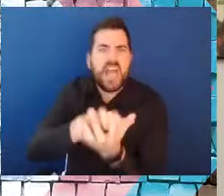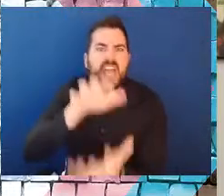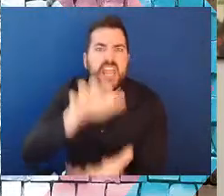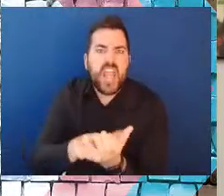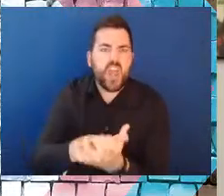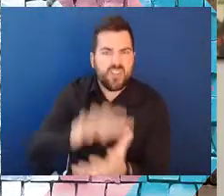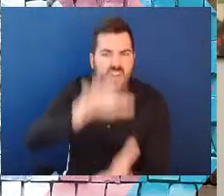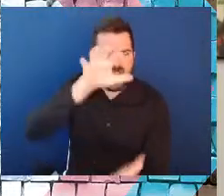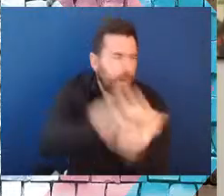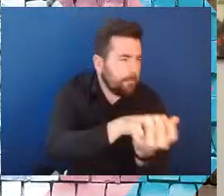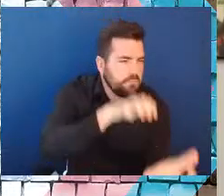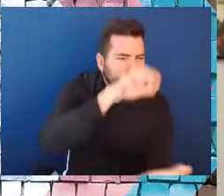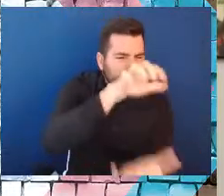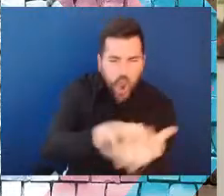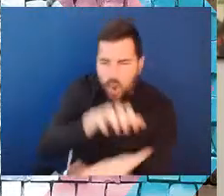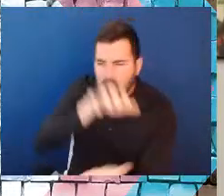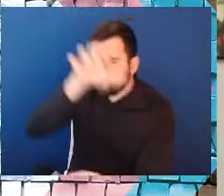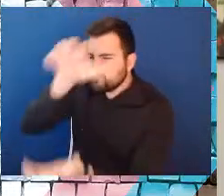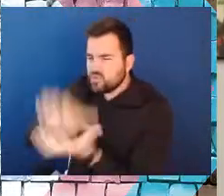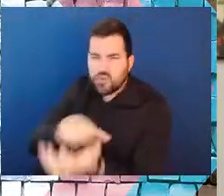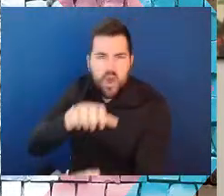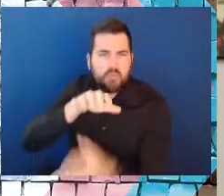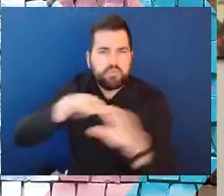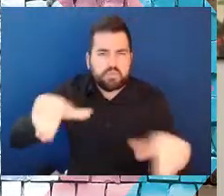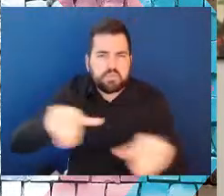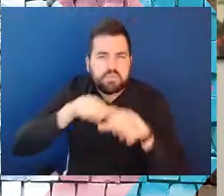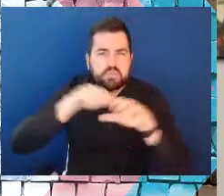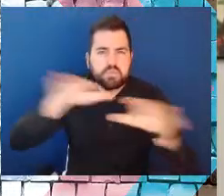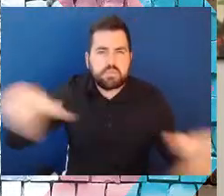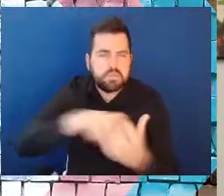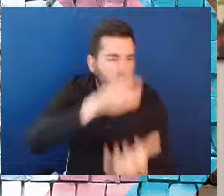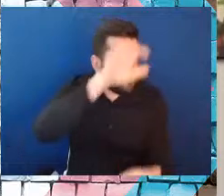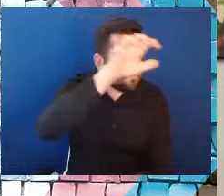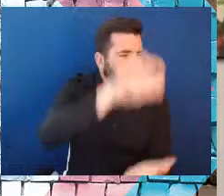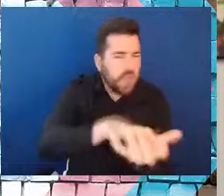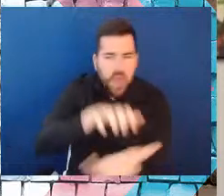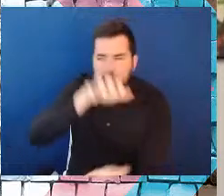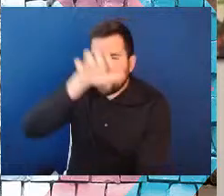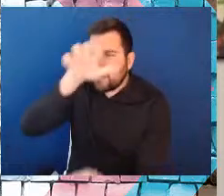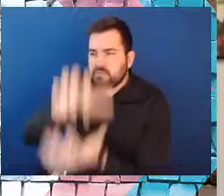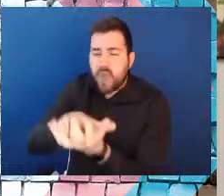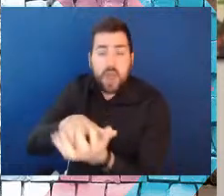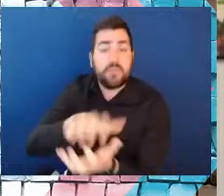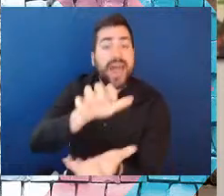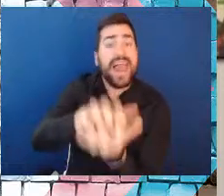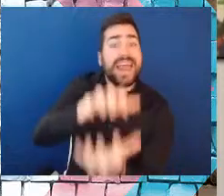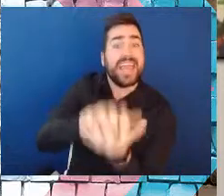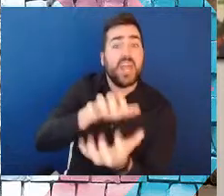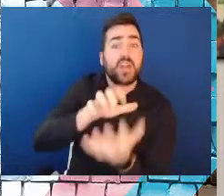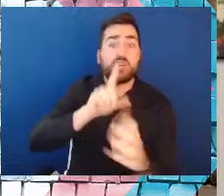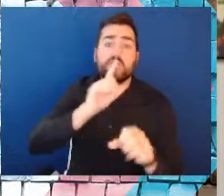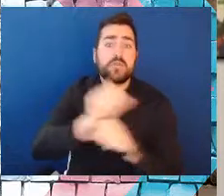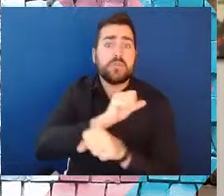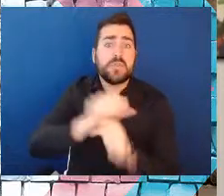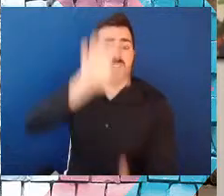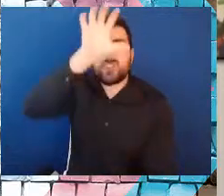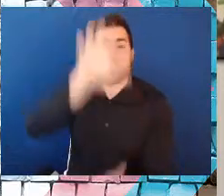in the water. Chomp, chomp, chomp, chomp. And that alligator was chomping so loud.